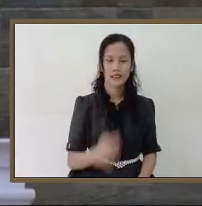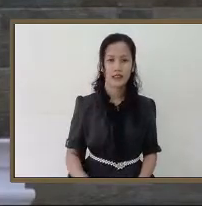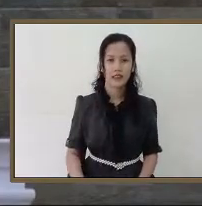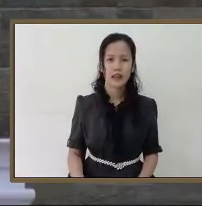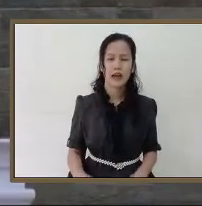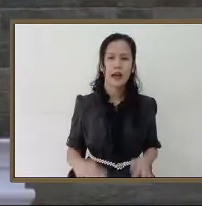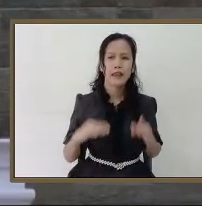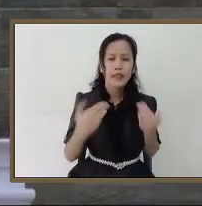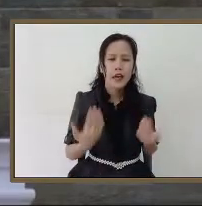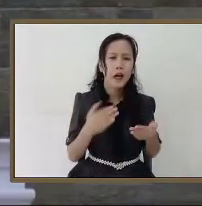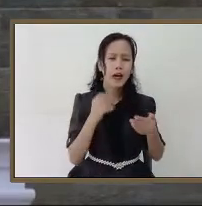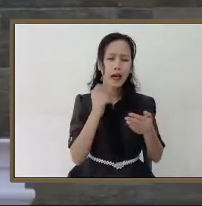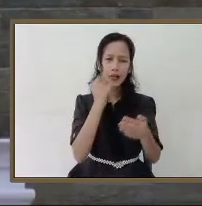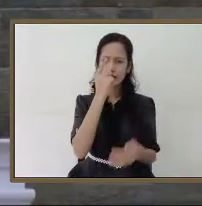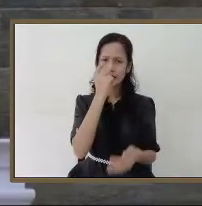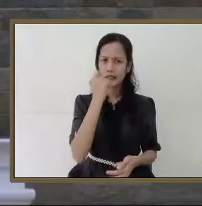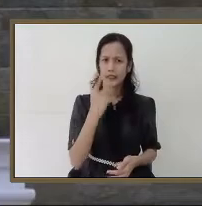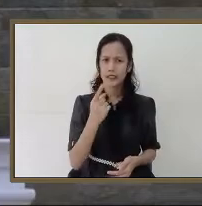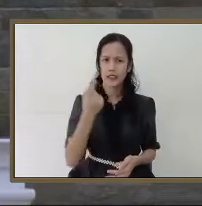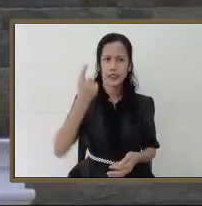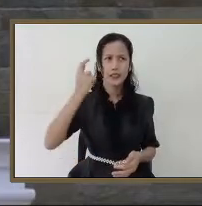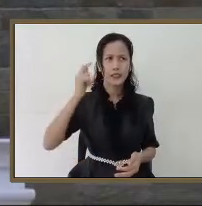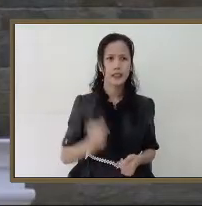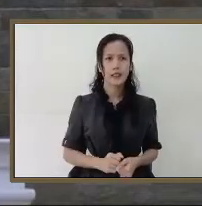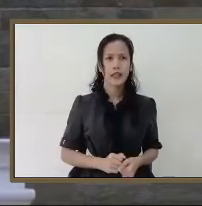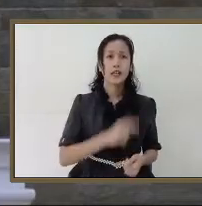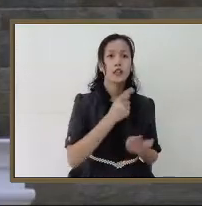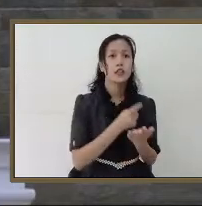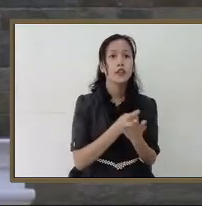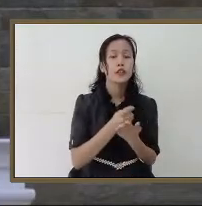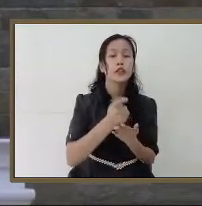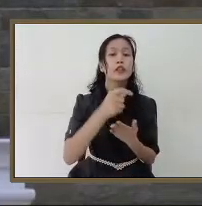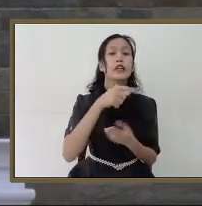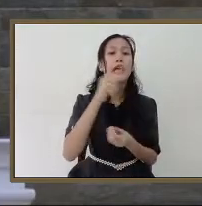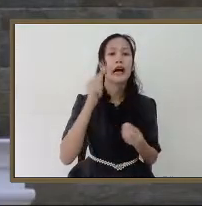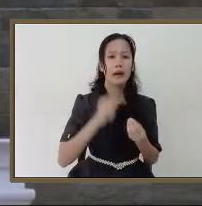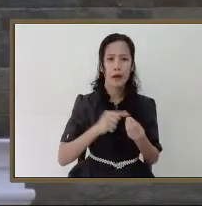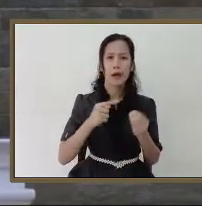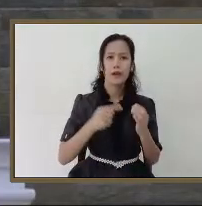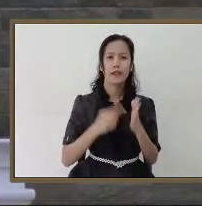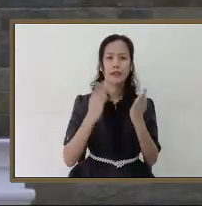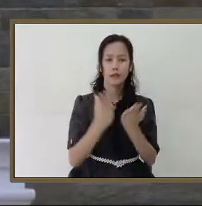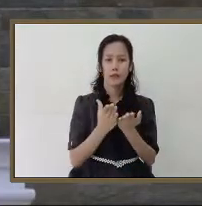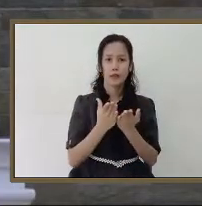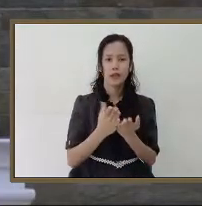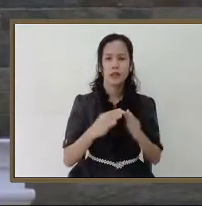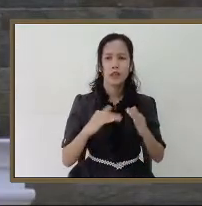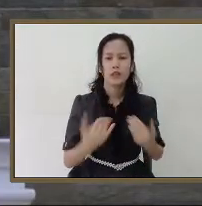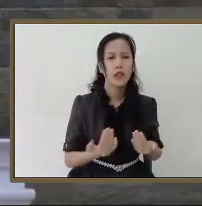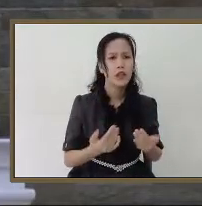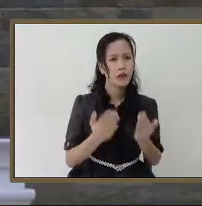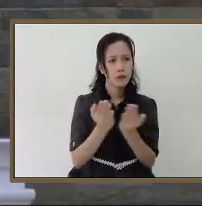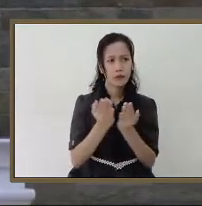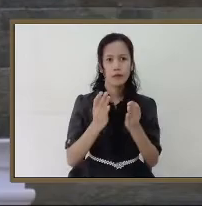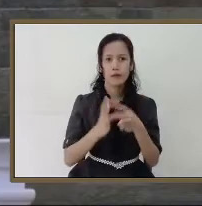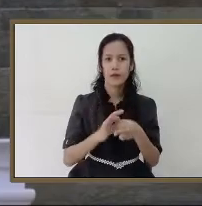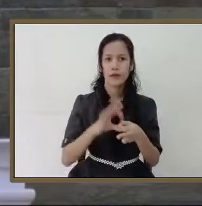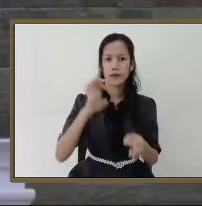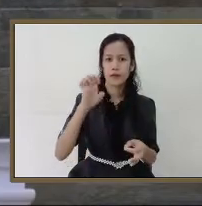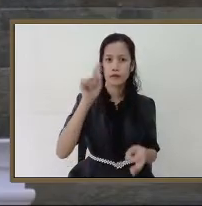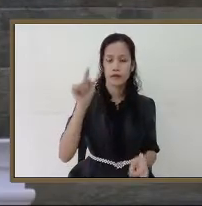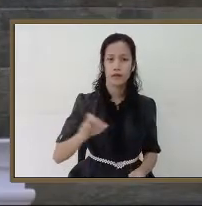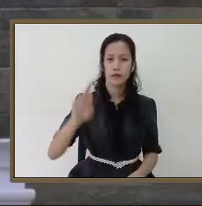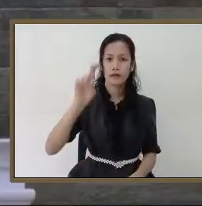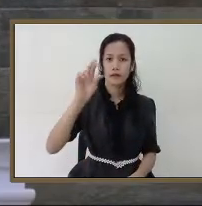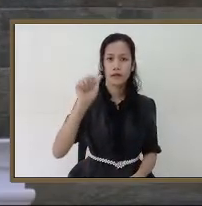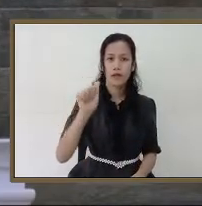dito po sa libro po na ito. Ito pong Book of Ezra, katulad na sinabi ko sa inyo kanina, it only consists